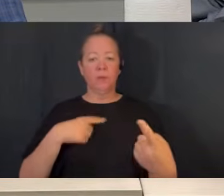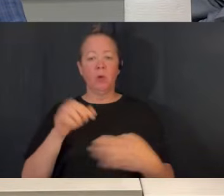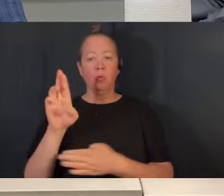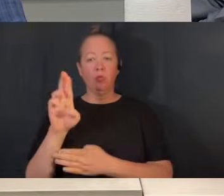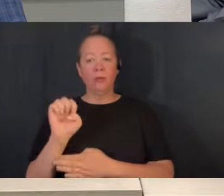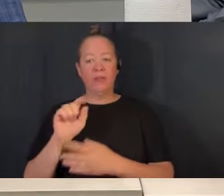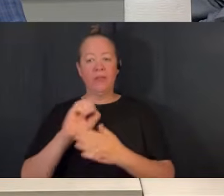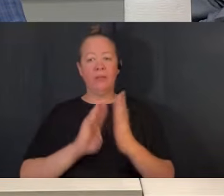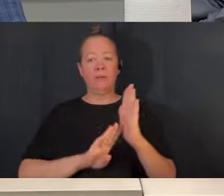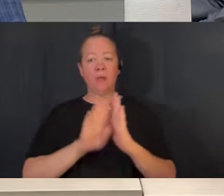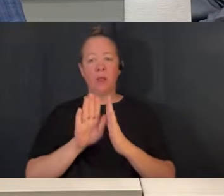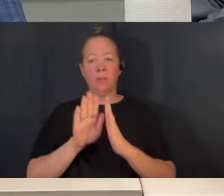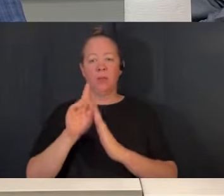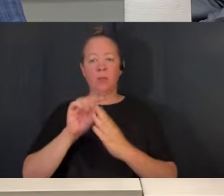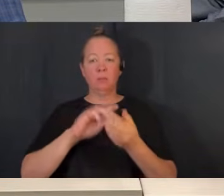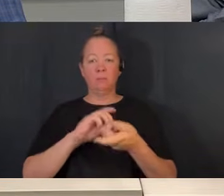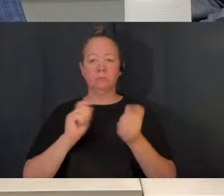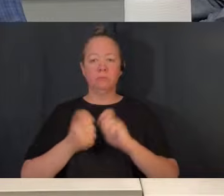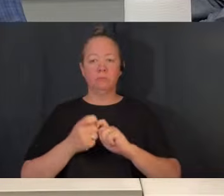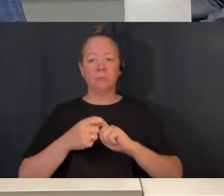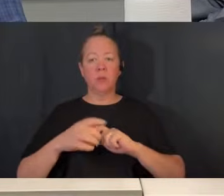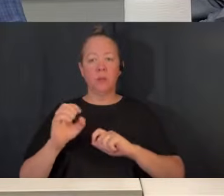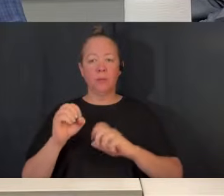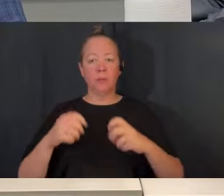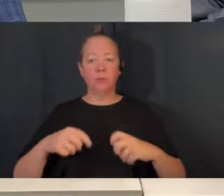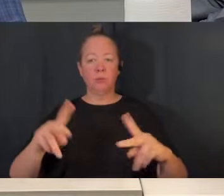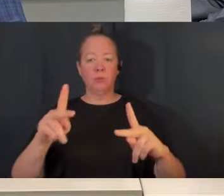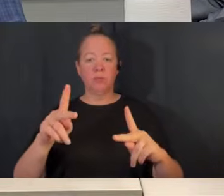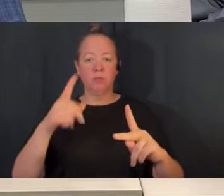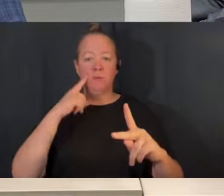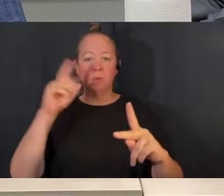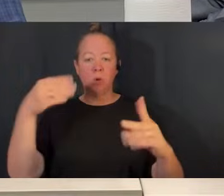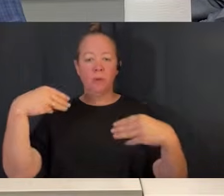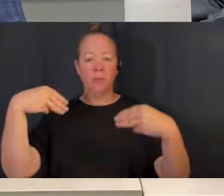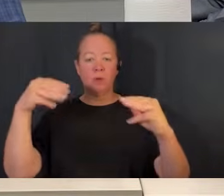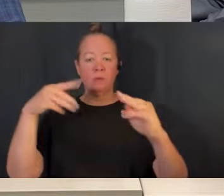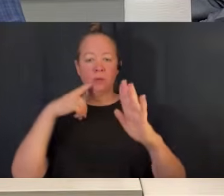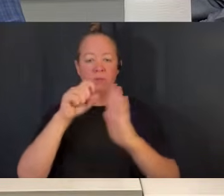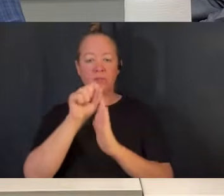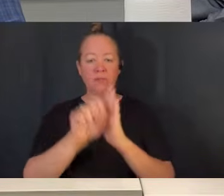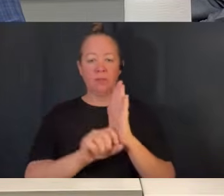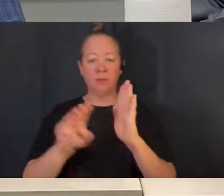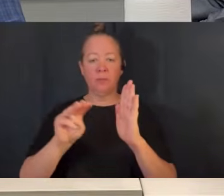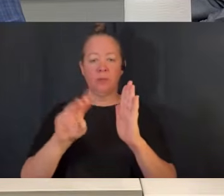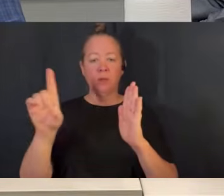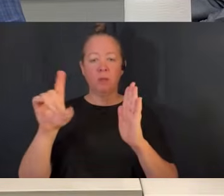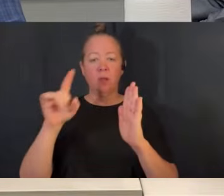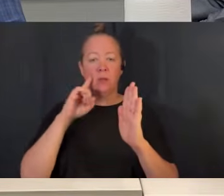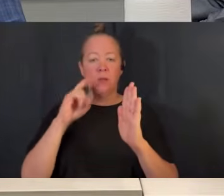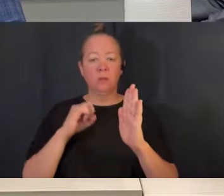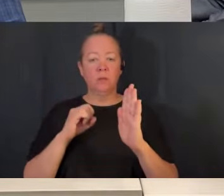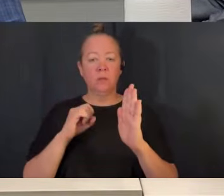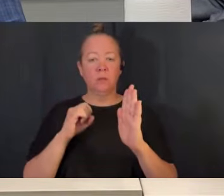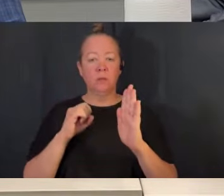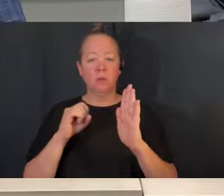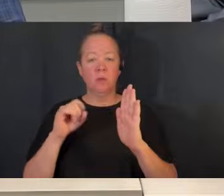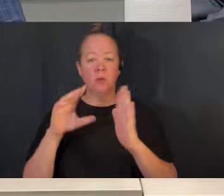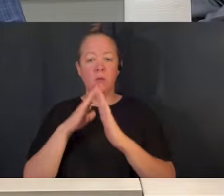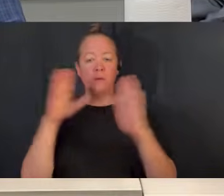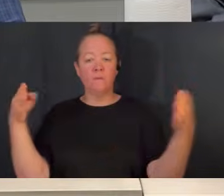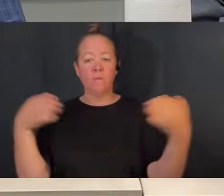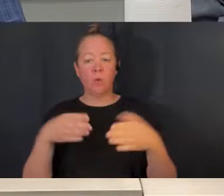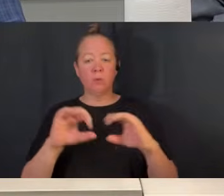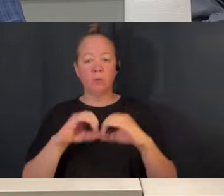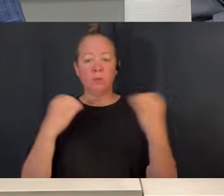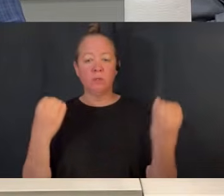and market the property to the state of Maryland, an innovative-focused organization similar to New Labs. As part of